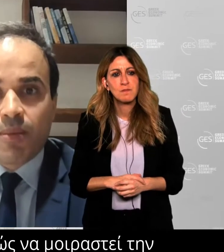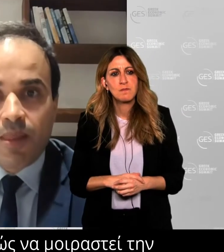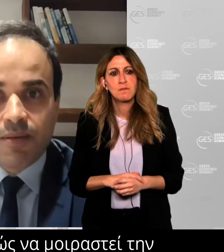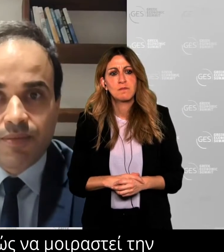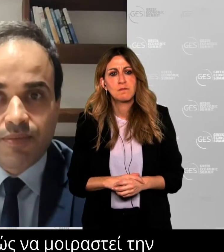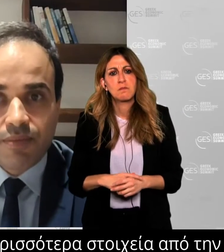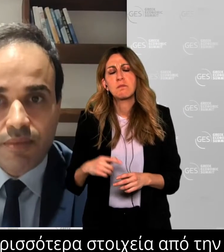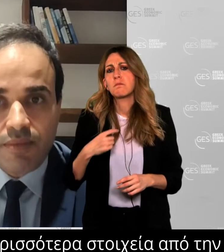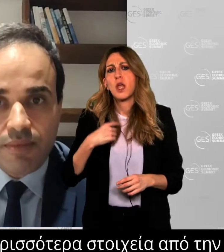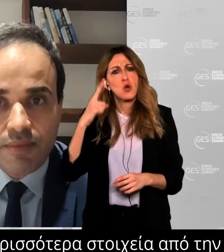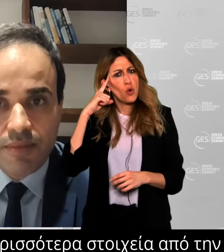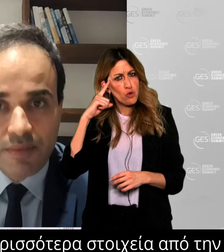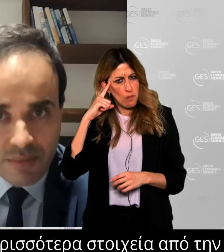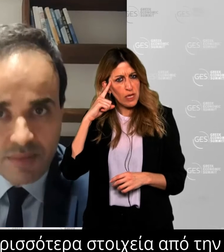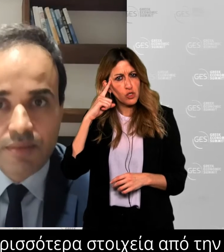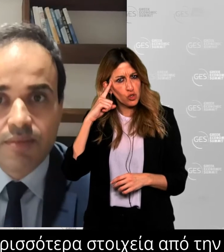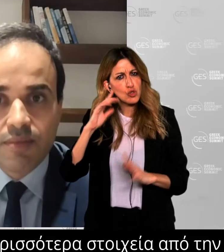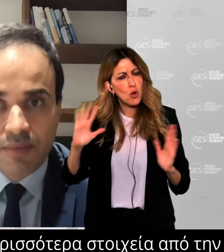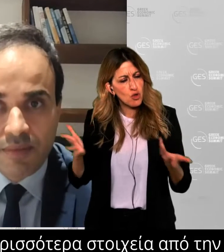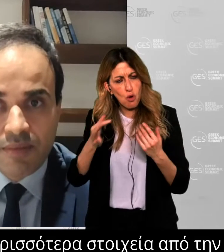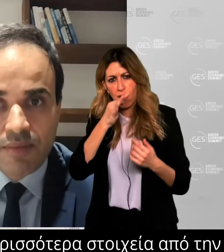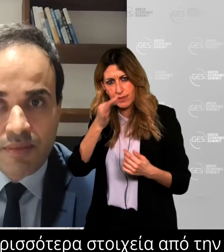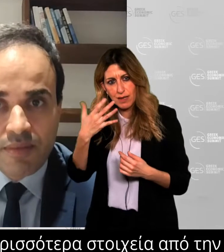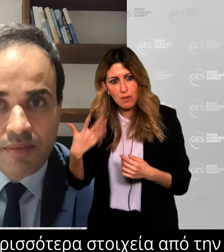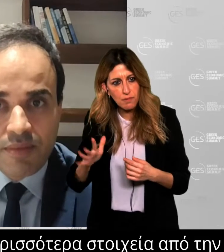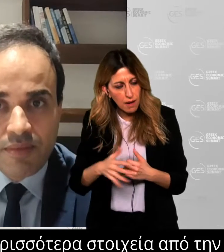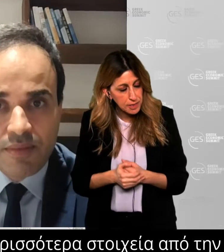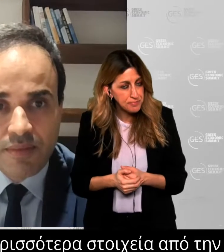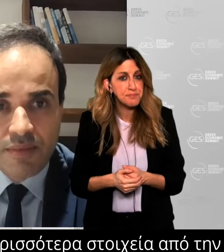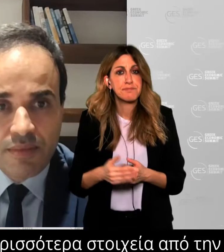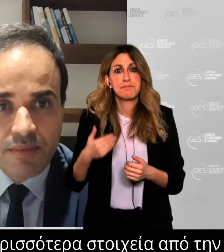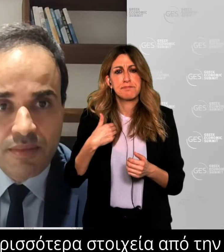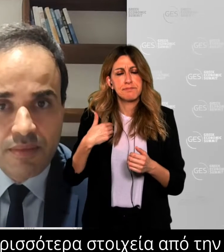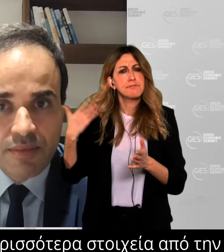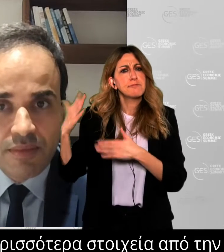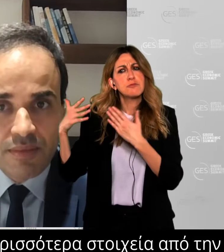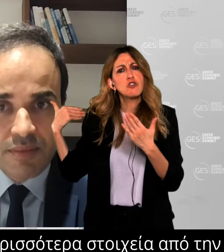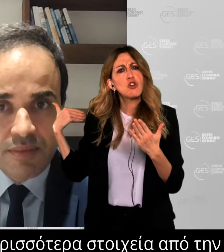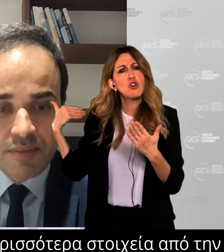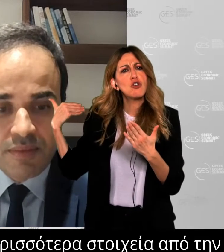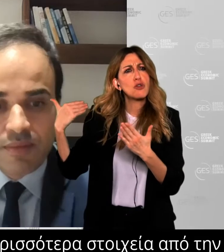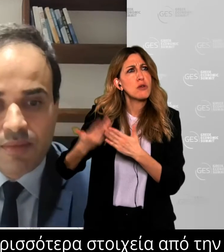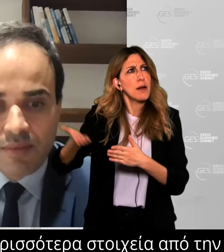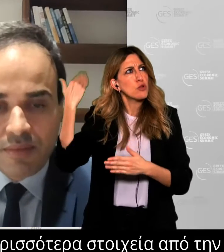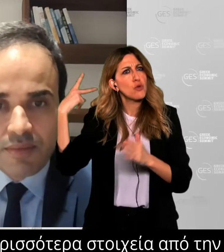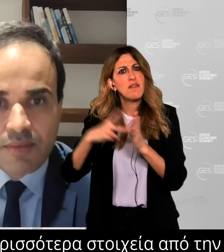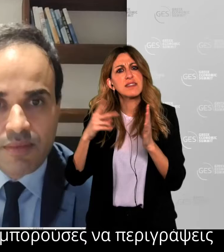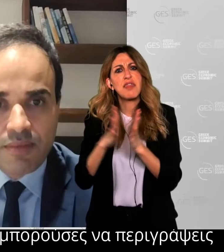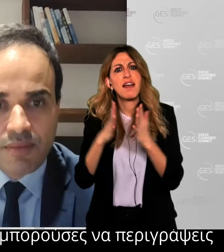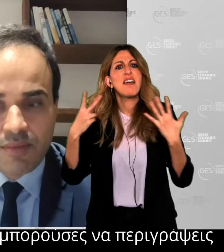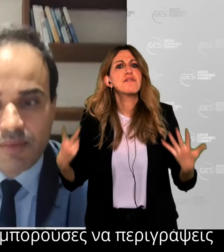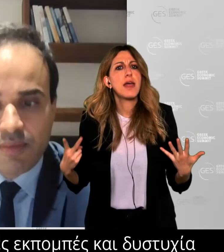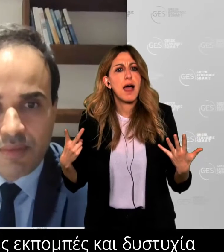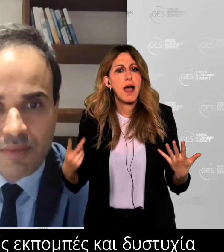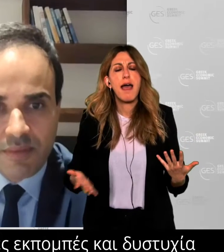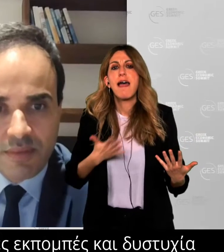had a long-standing commitment to Paris alignment, which we've been pursuing since 2017 for our financed emissions. So beyond those